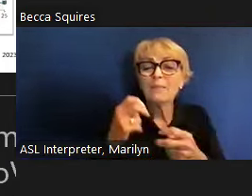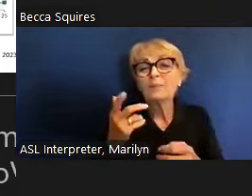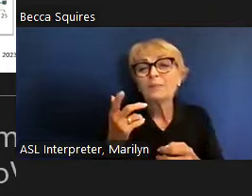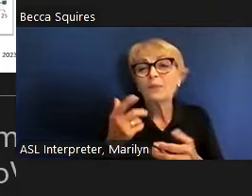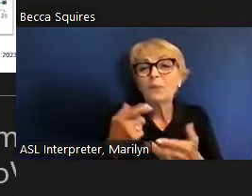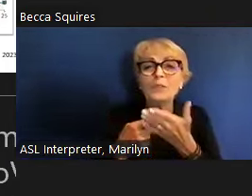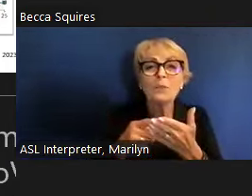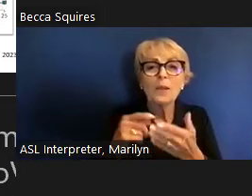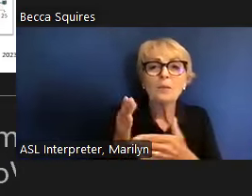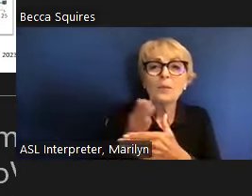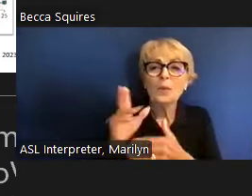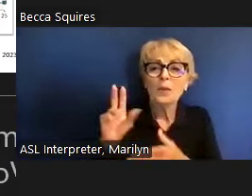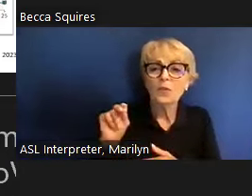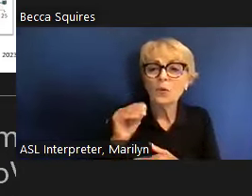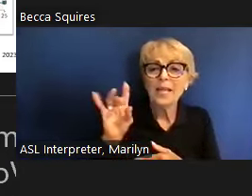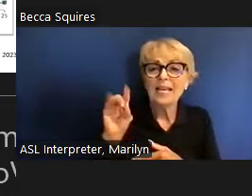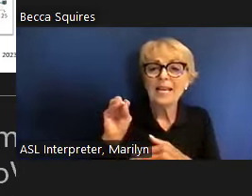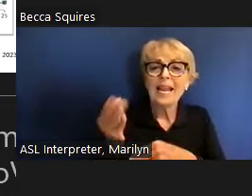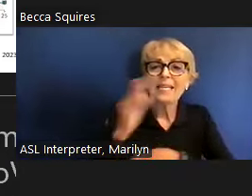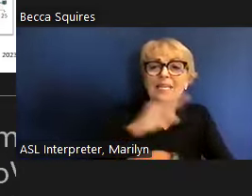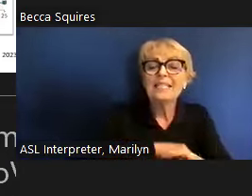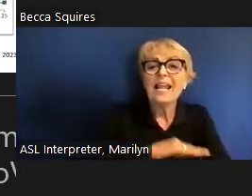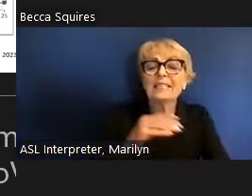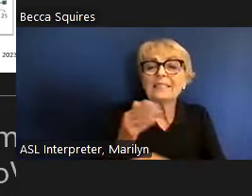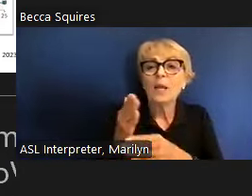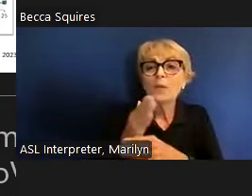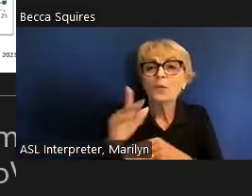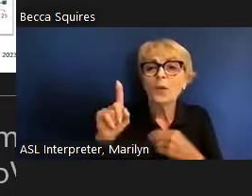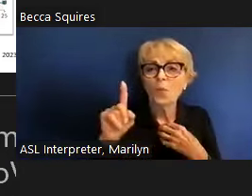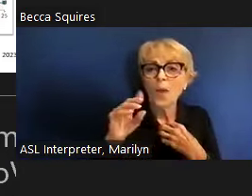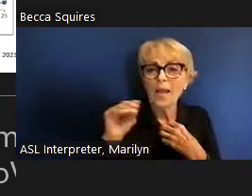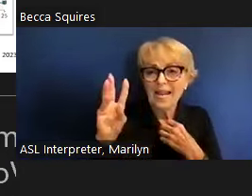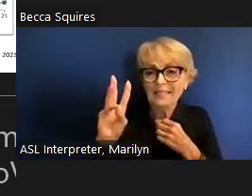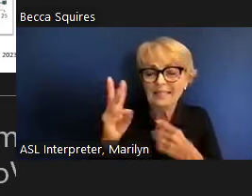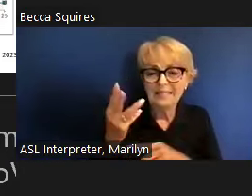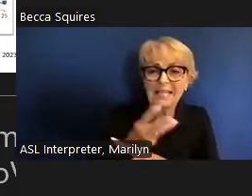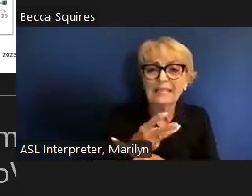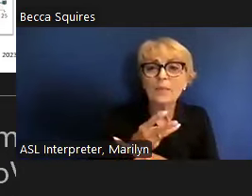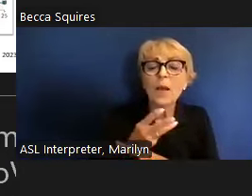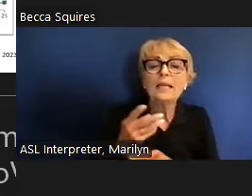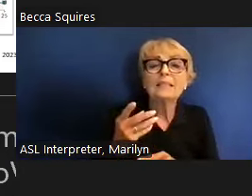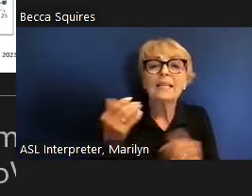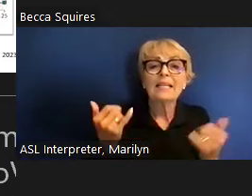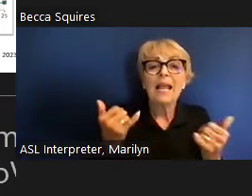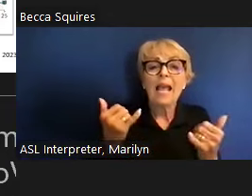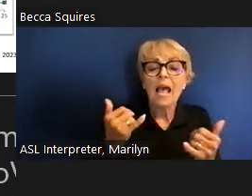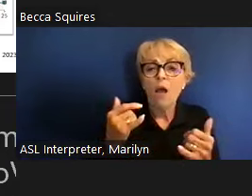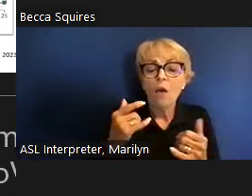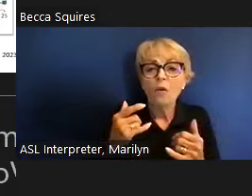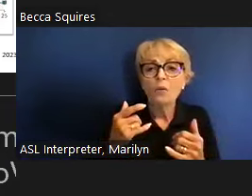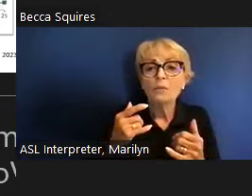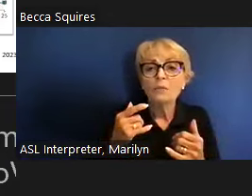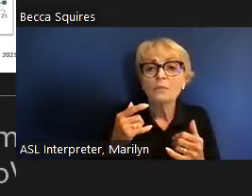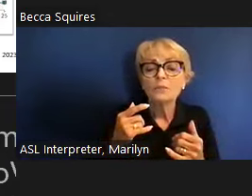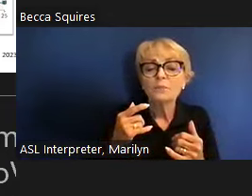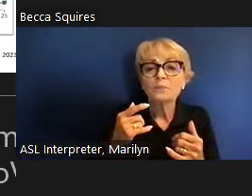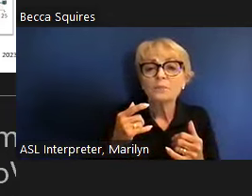and 80 days, so between 1 and 6 months. And now you're looking here